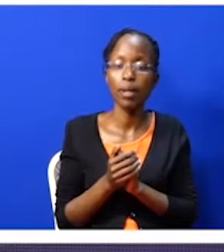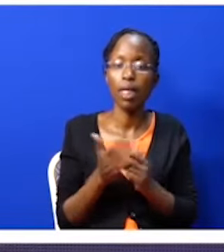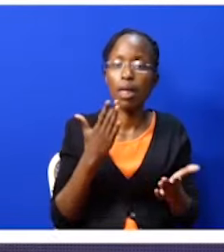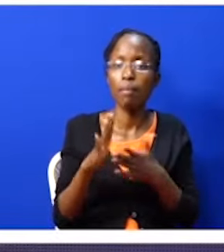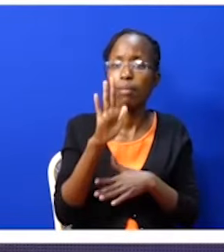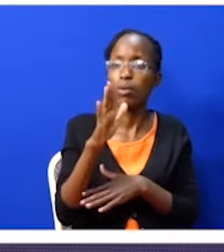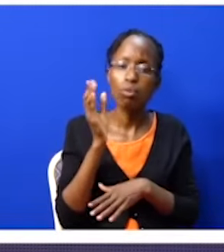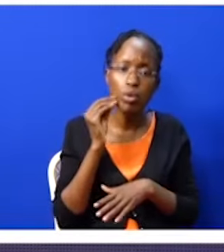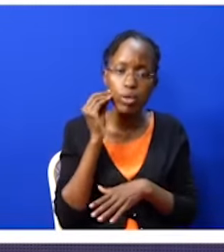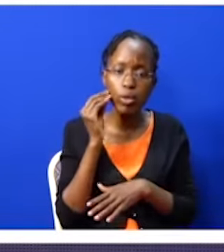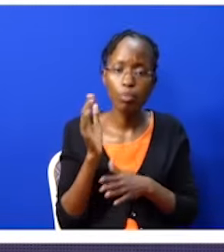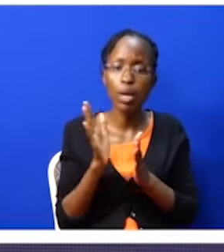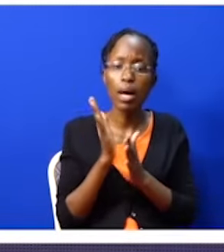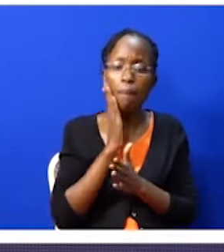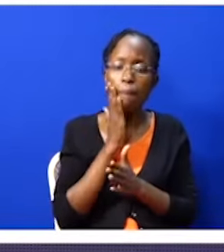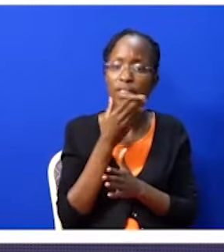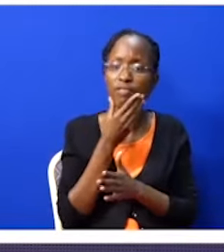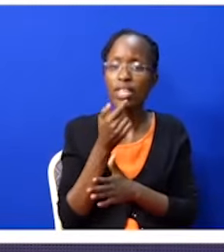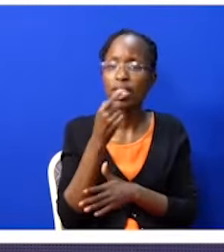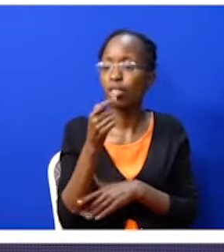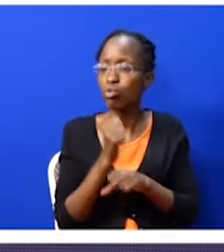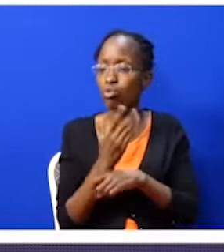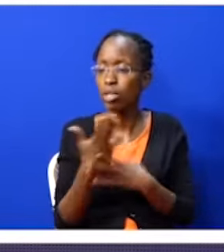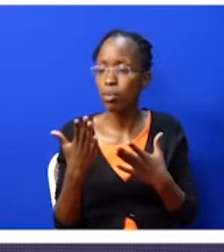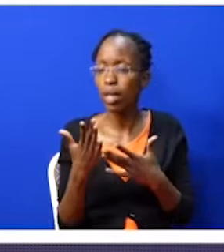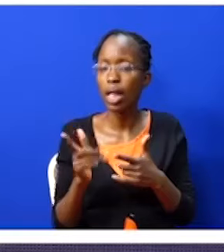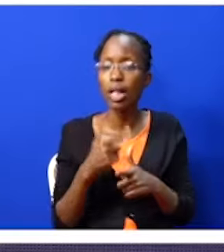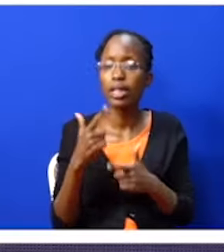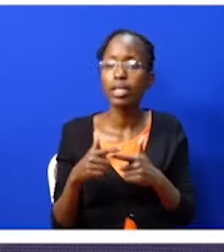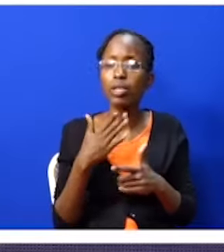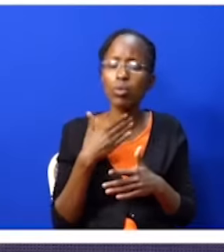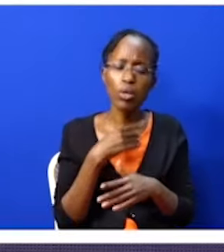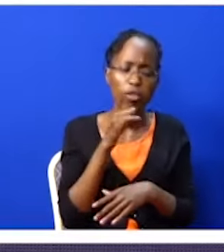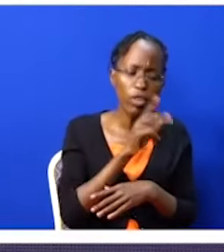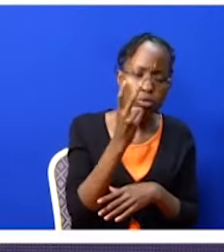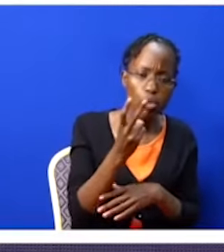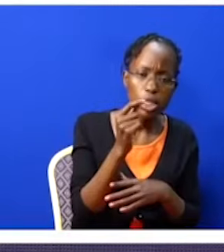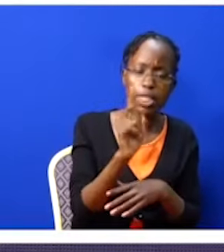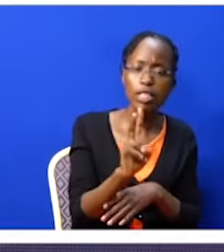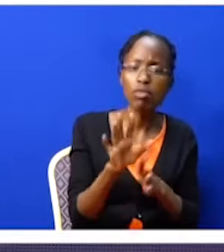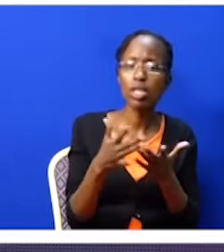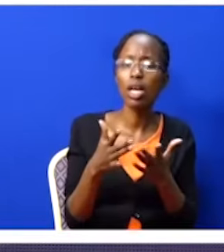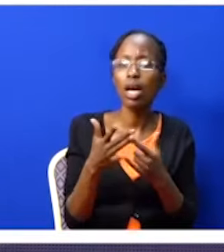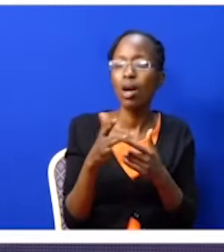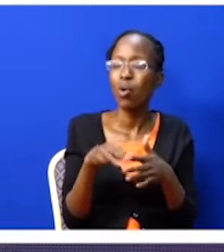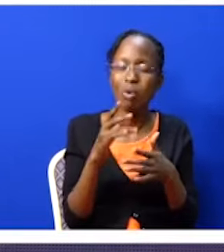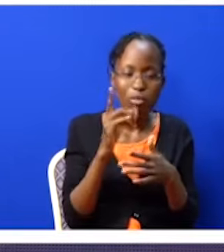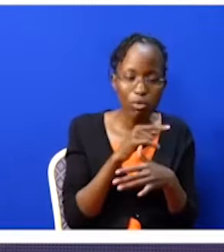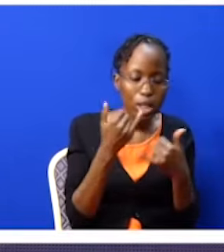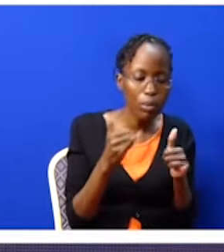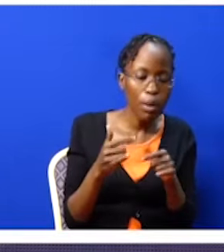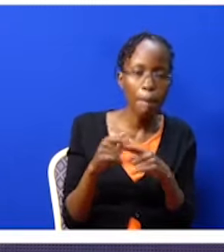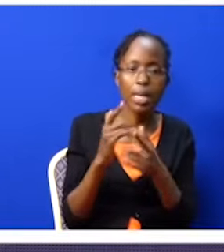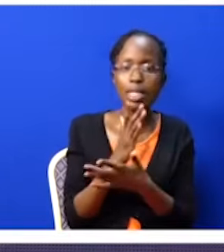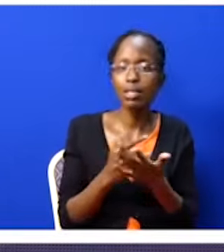at home and your mom or dad tells you to do something and you just want to finish that show or finish playing that game, but something inside of you